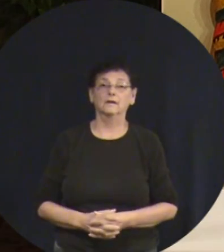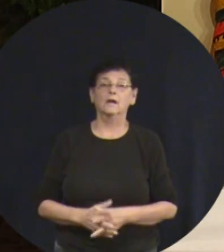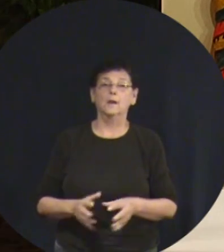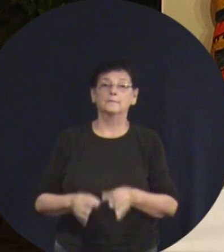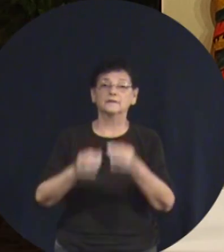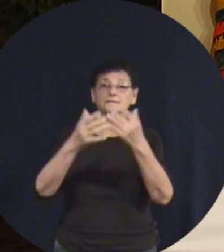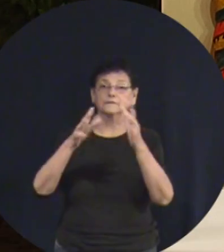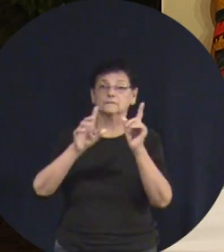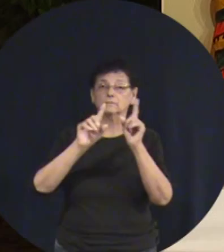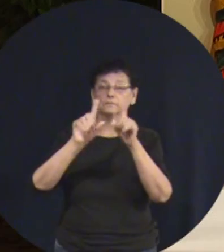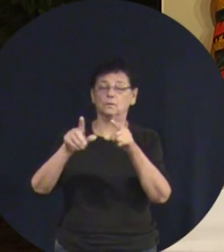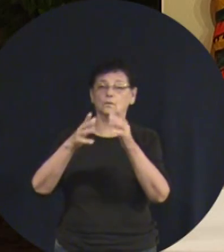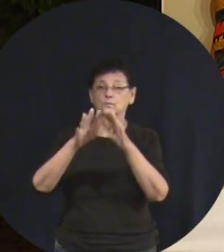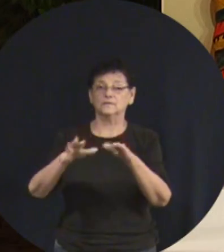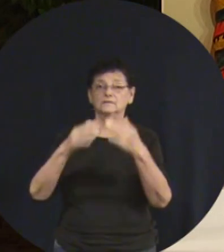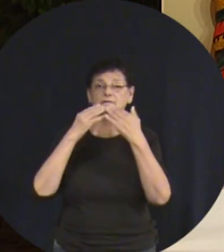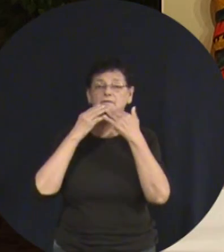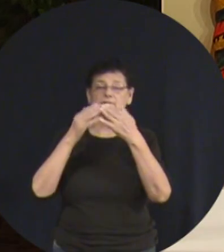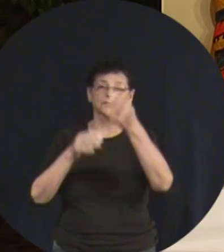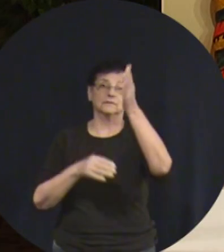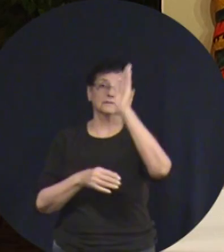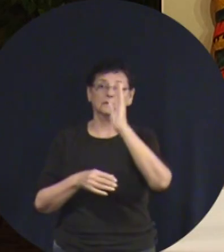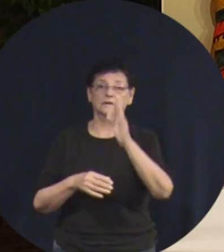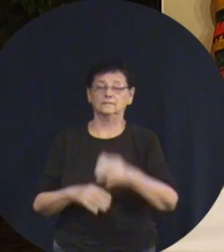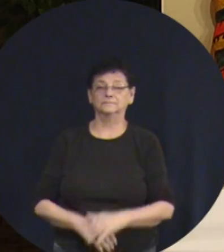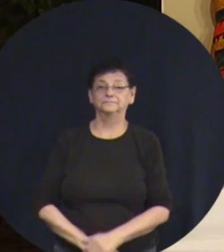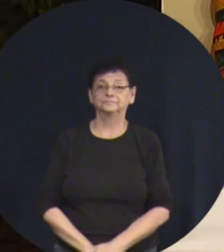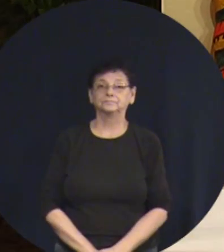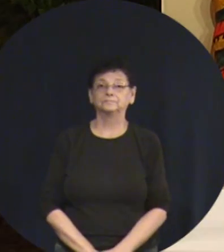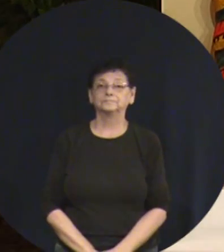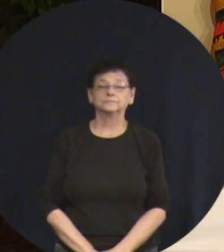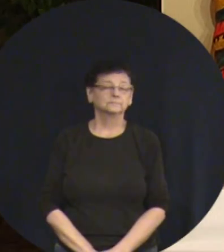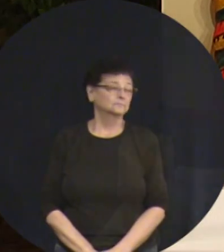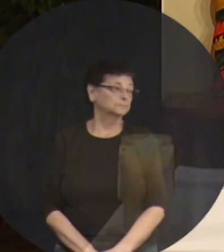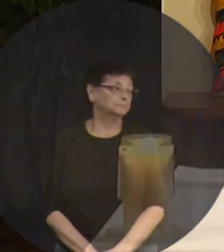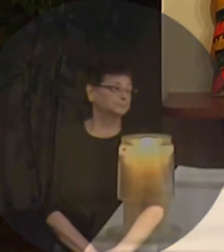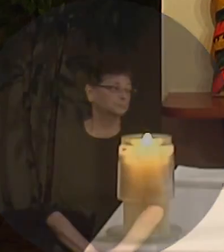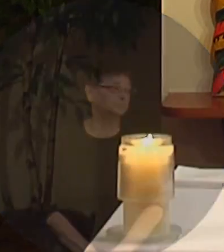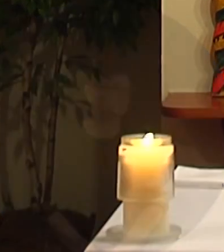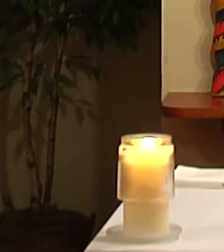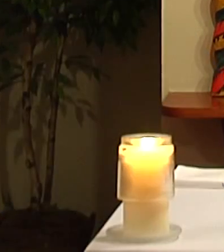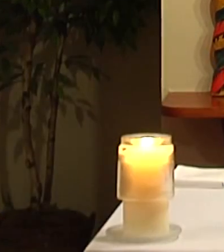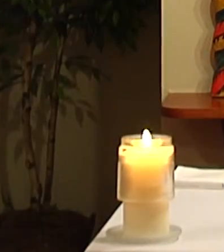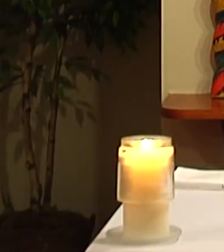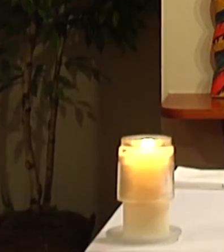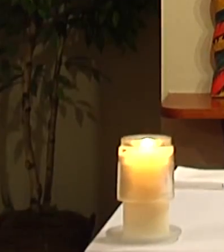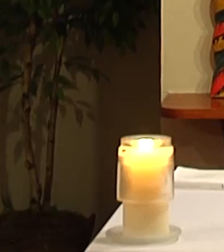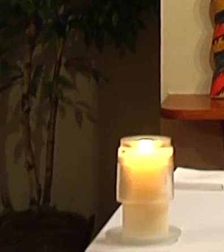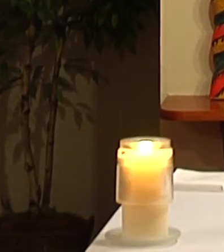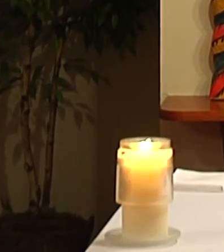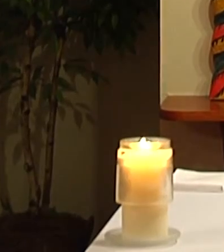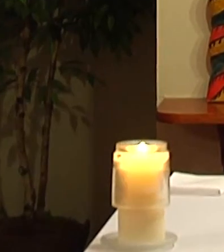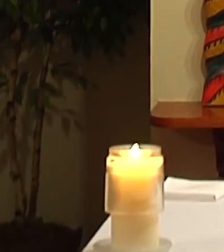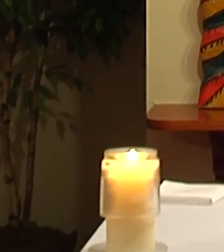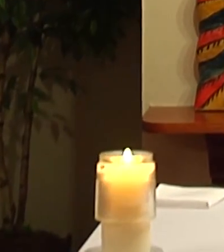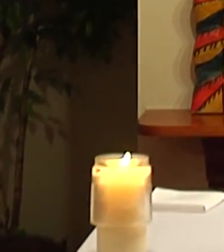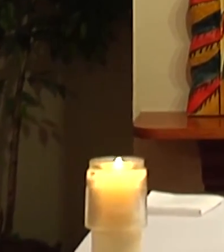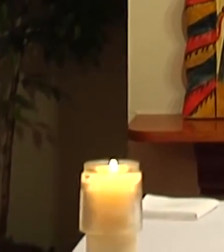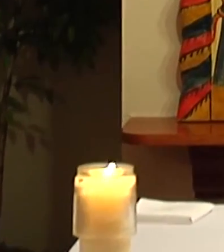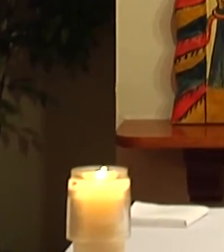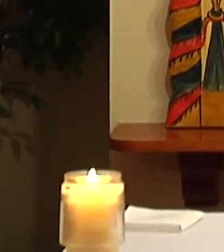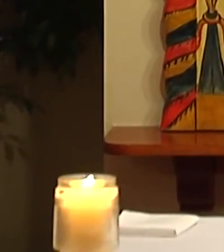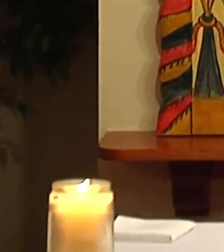We pray, Almighty God, that we may always be counted among the members of your church, in whose body